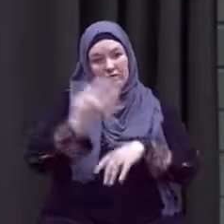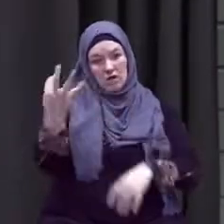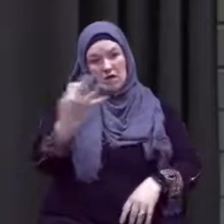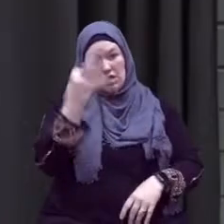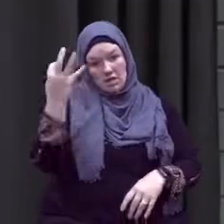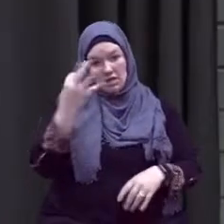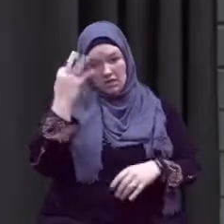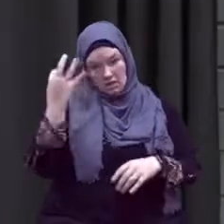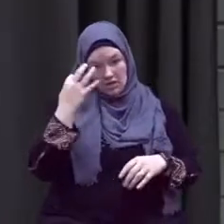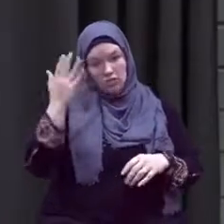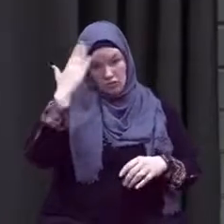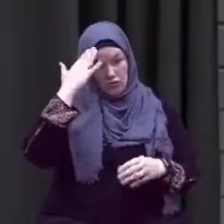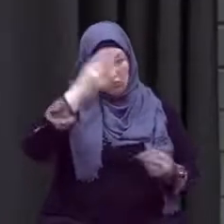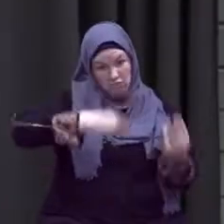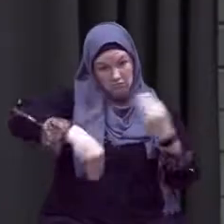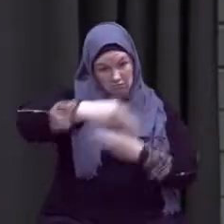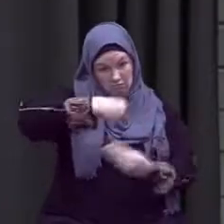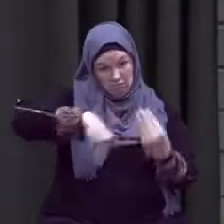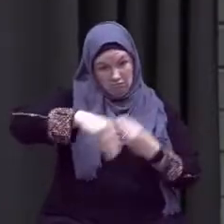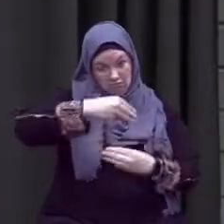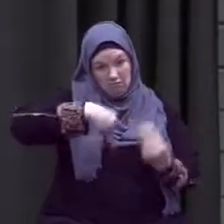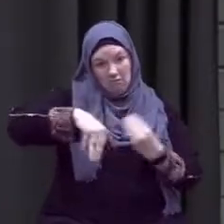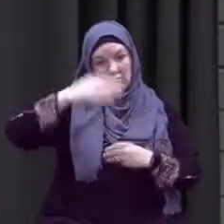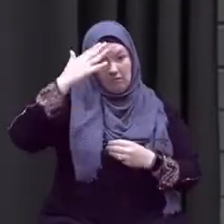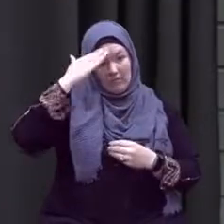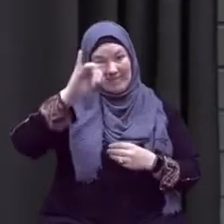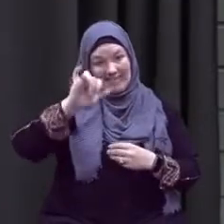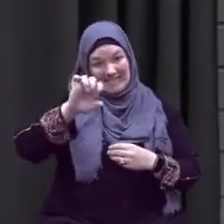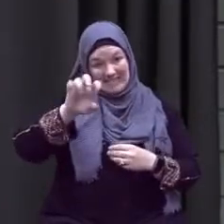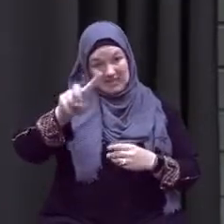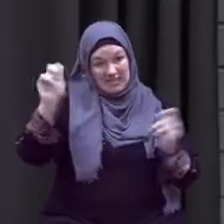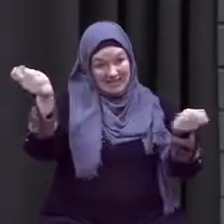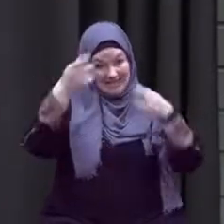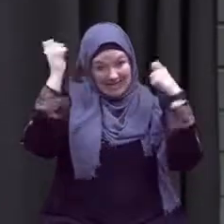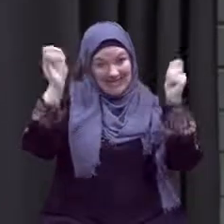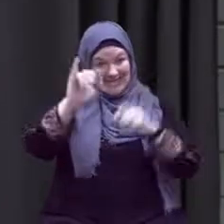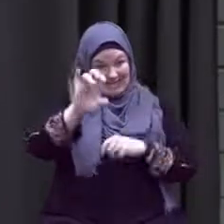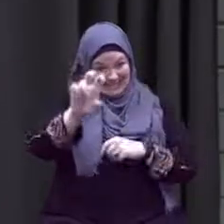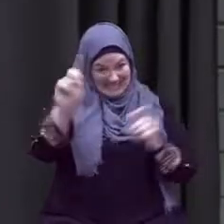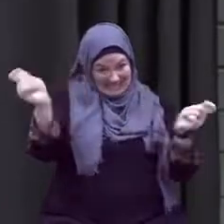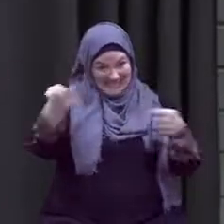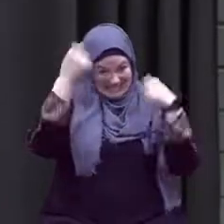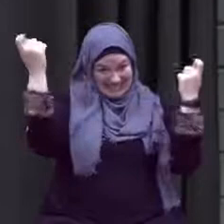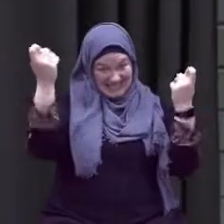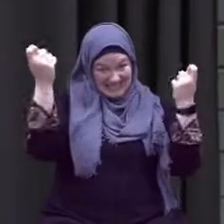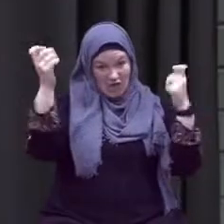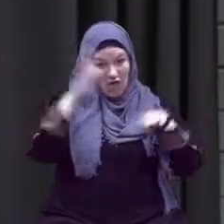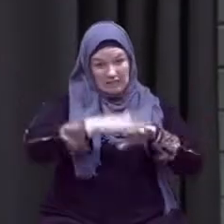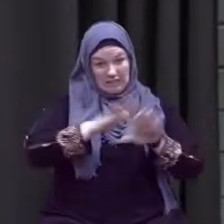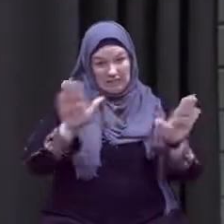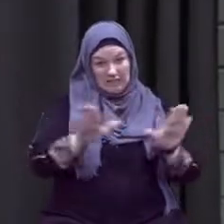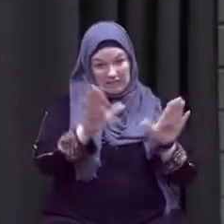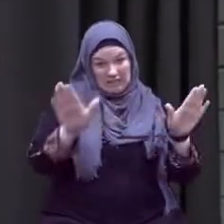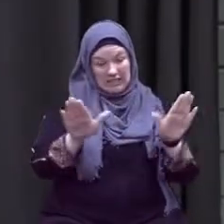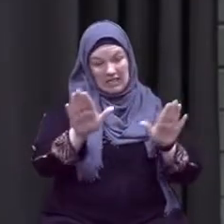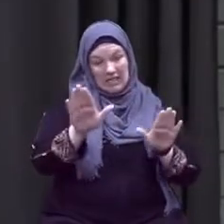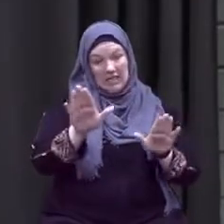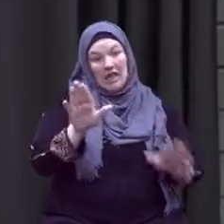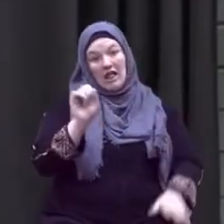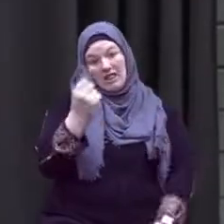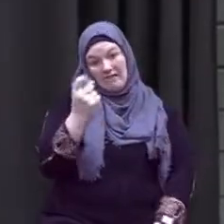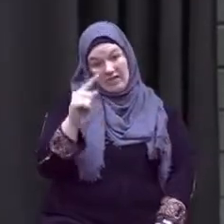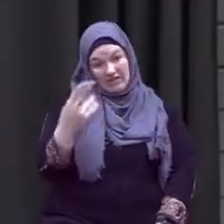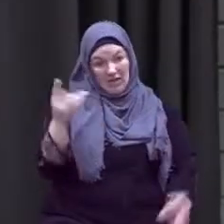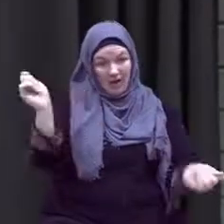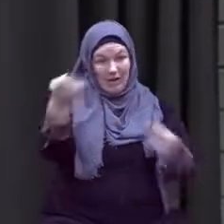Friday, and the Eid will be on Sunday, not this Sunday, Sunday the 11th